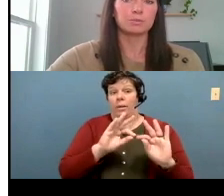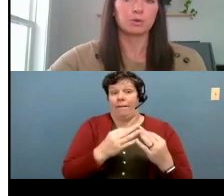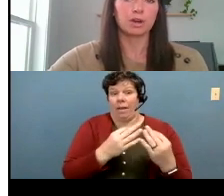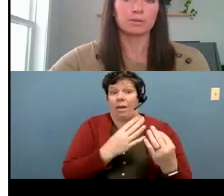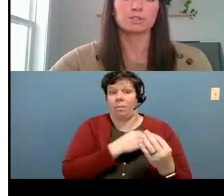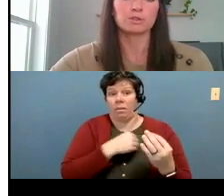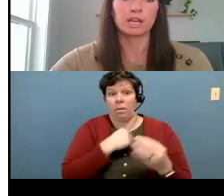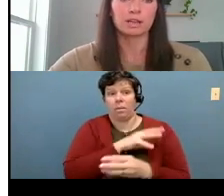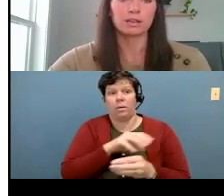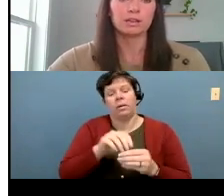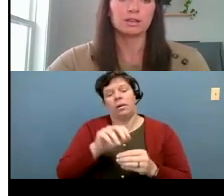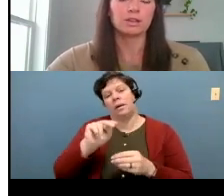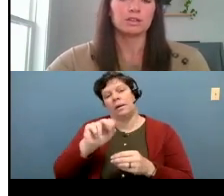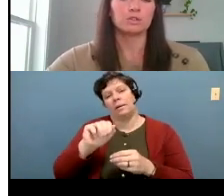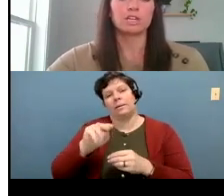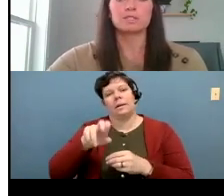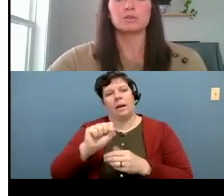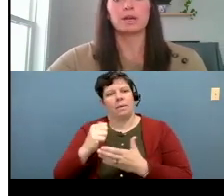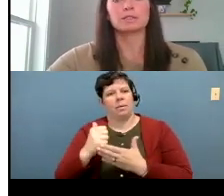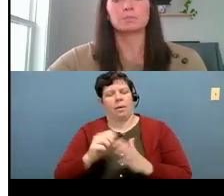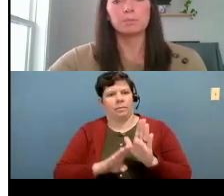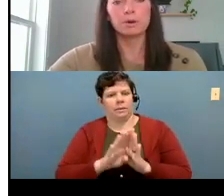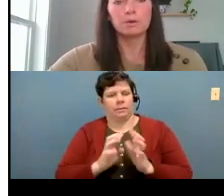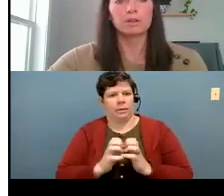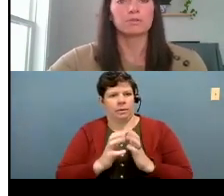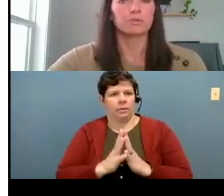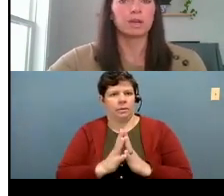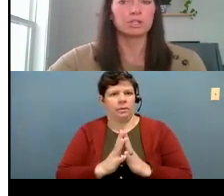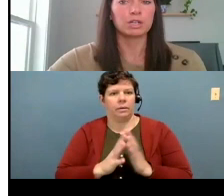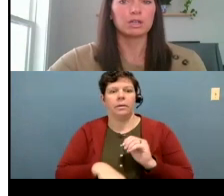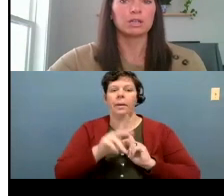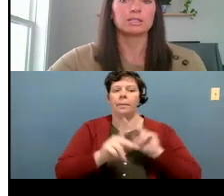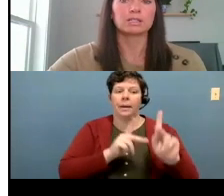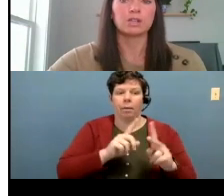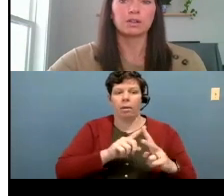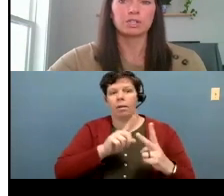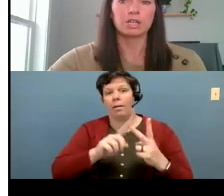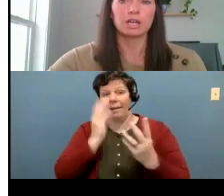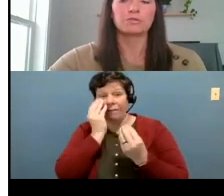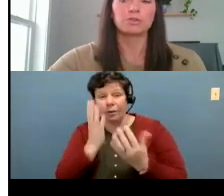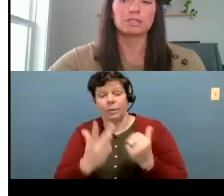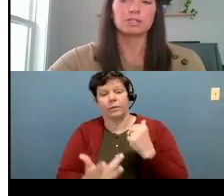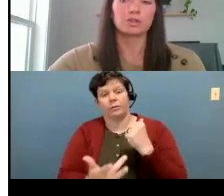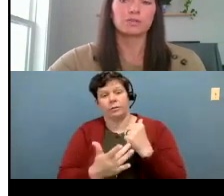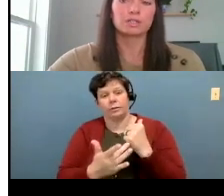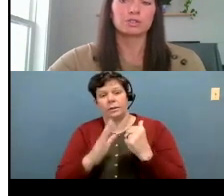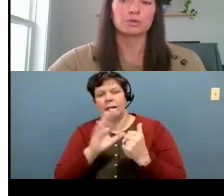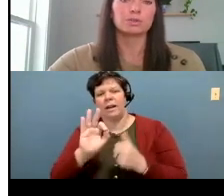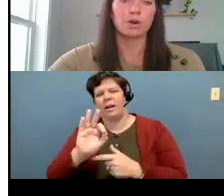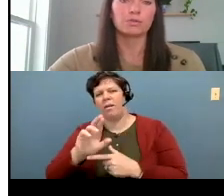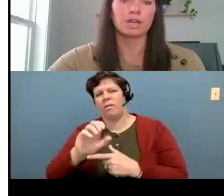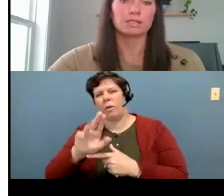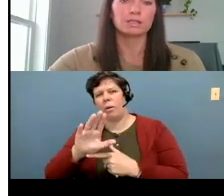NamUs program was created. So NamUs combines people, information, technology, and forensic services